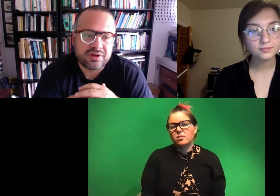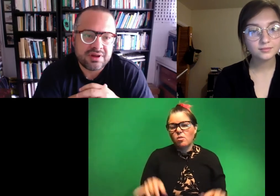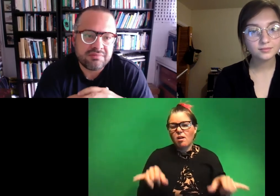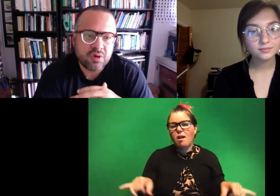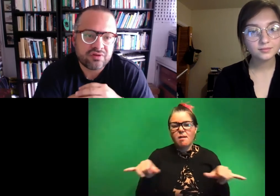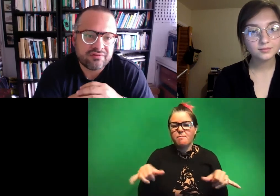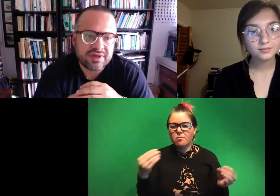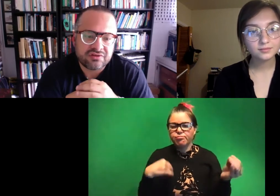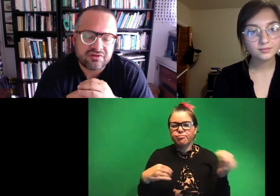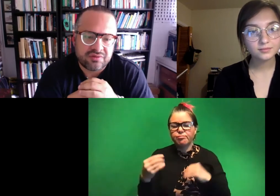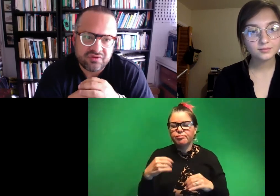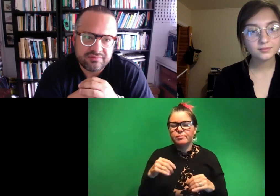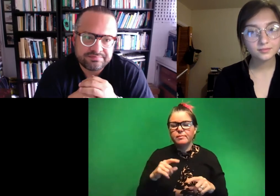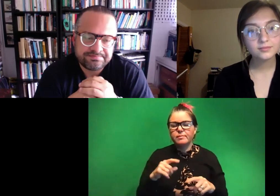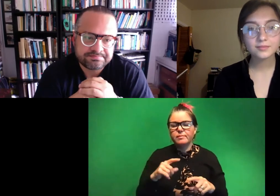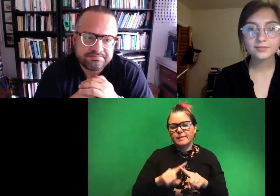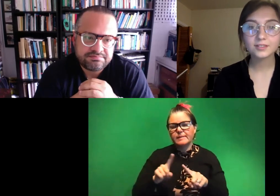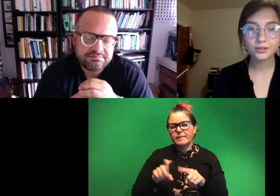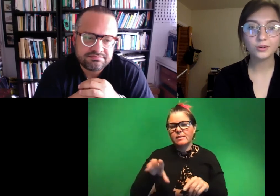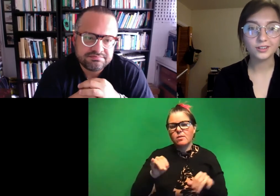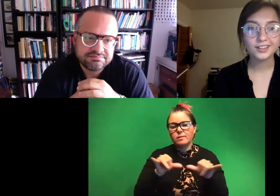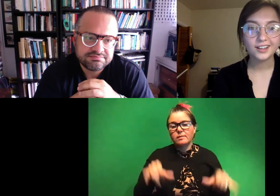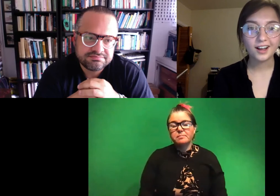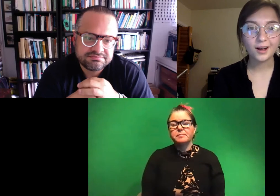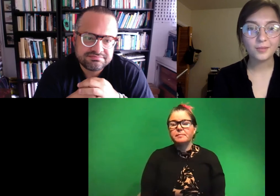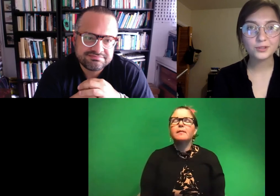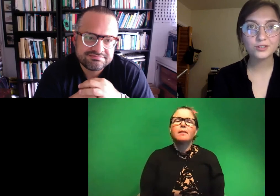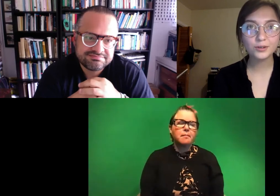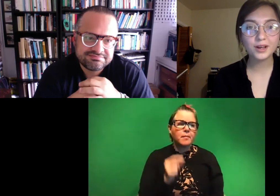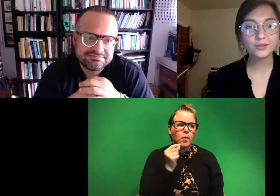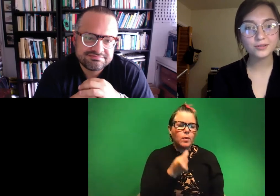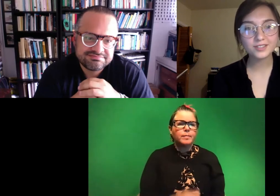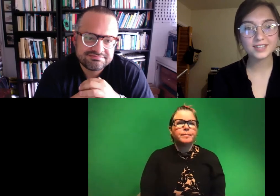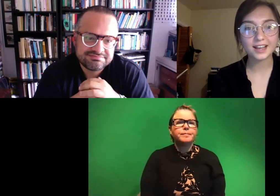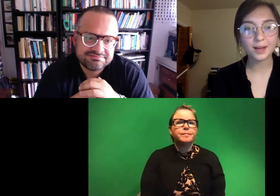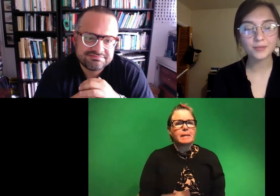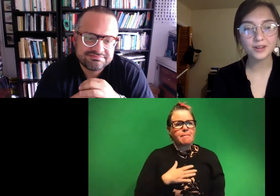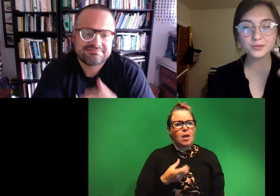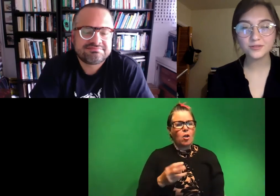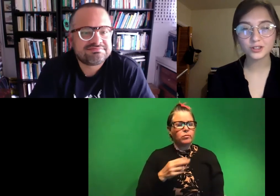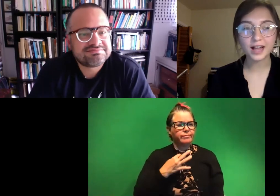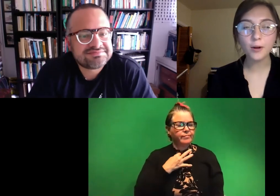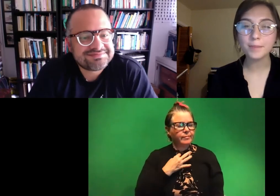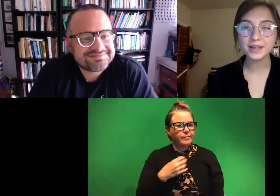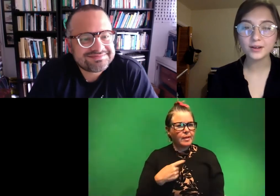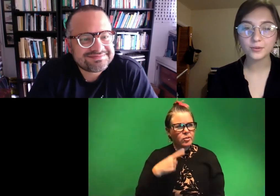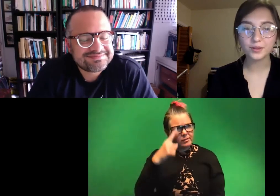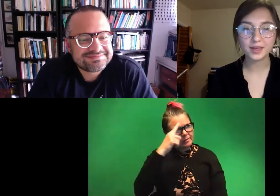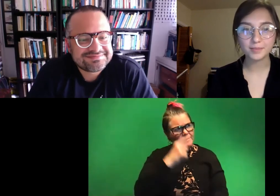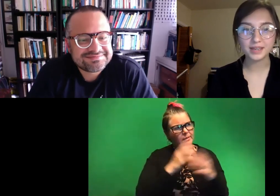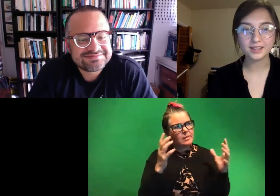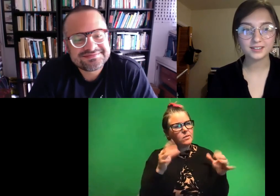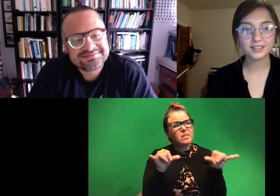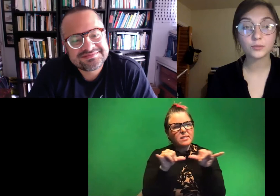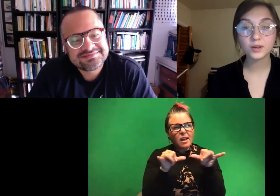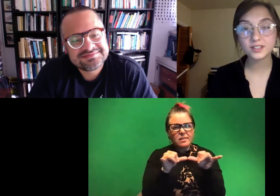resource in most of the ecosystems. Cool. Just for my own sake, I'm trying to envision how big would they